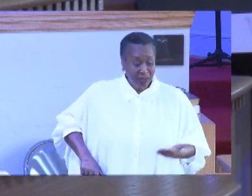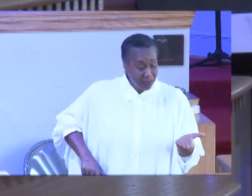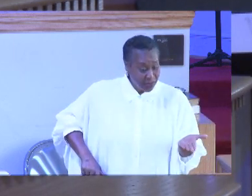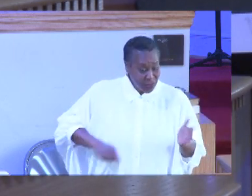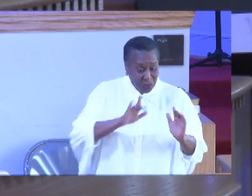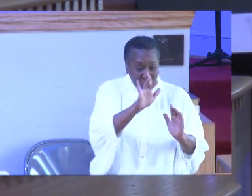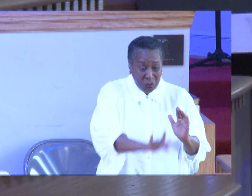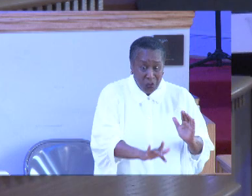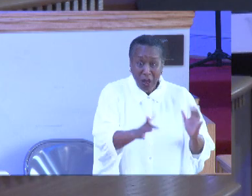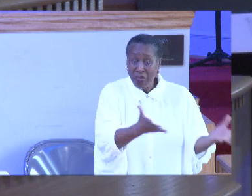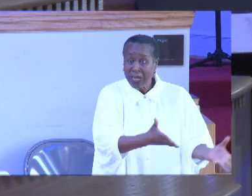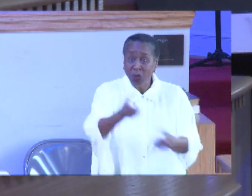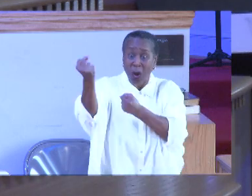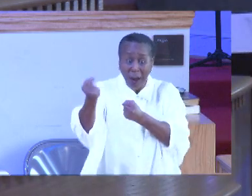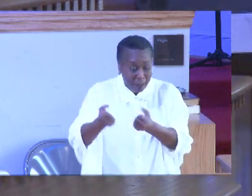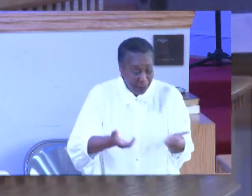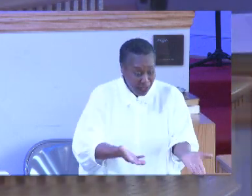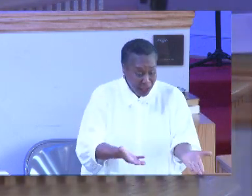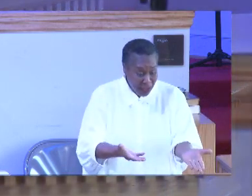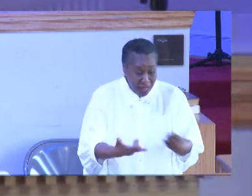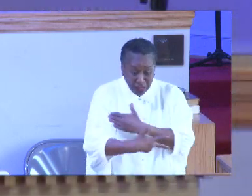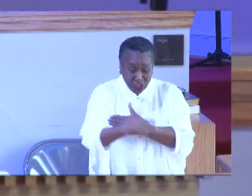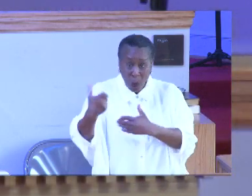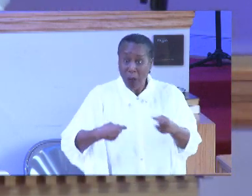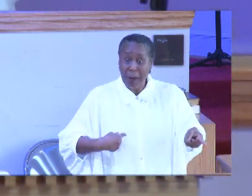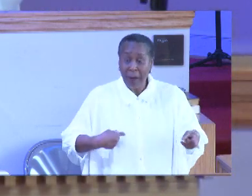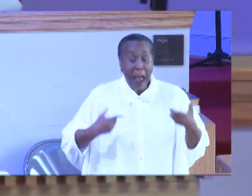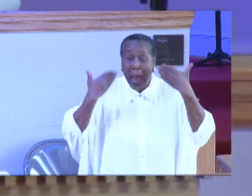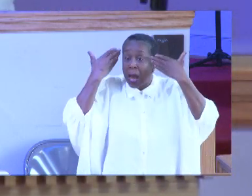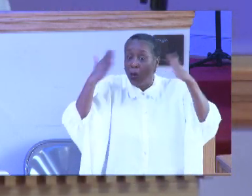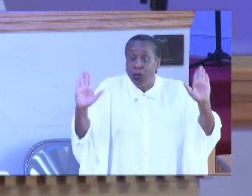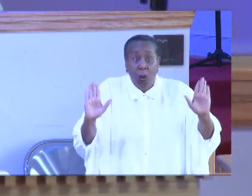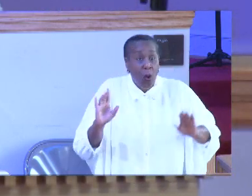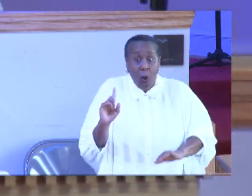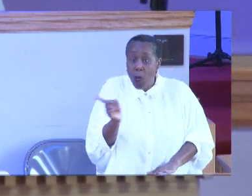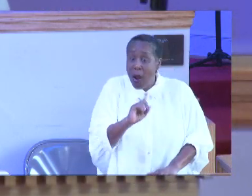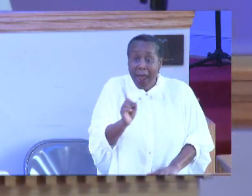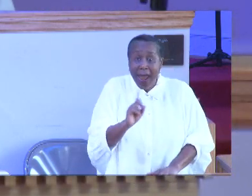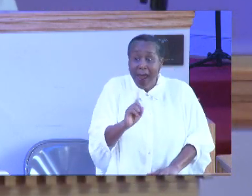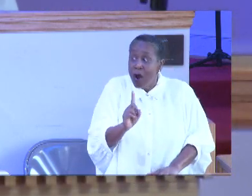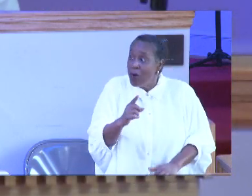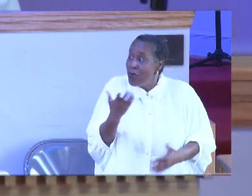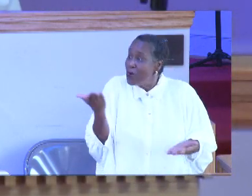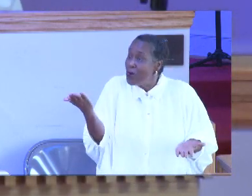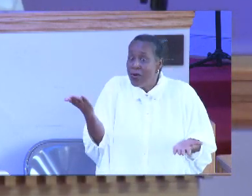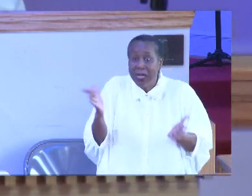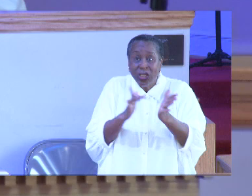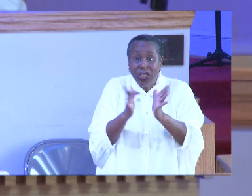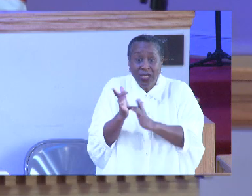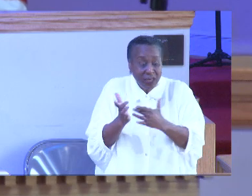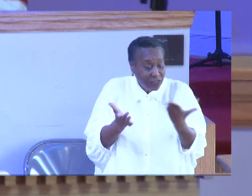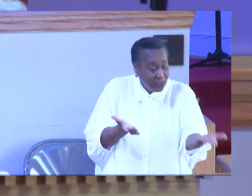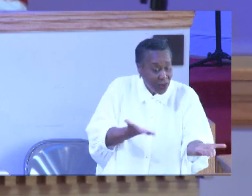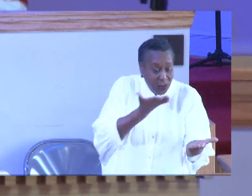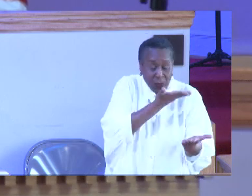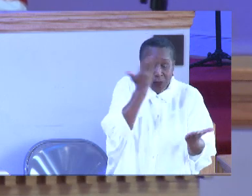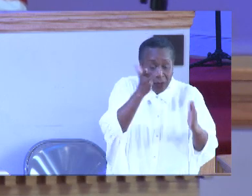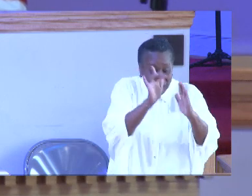They took him, and I don't know where he is.